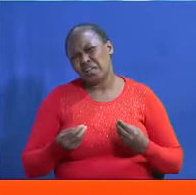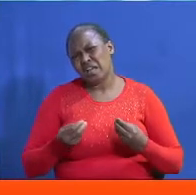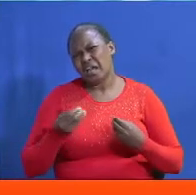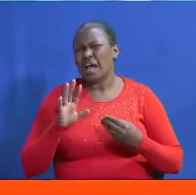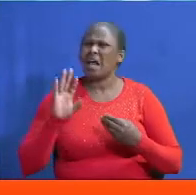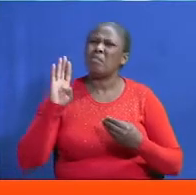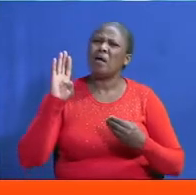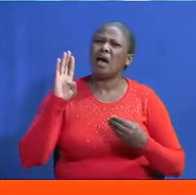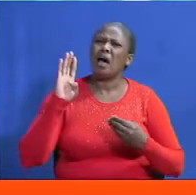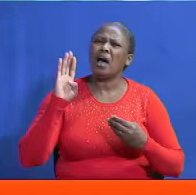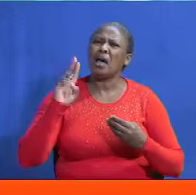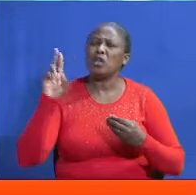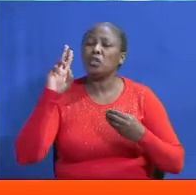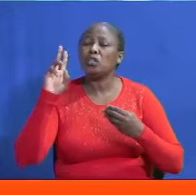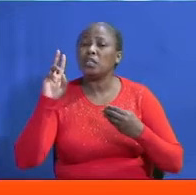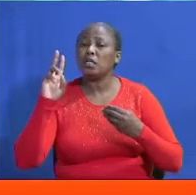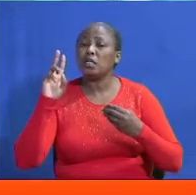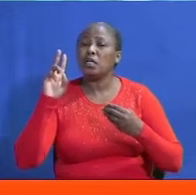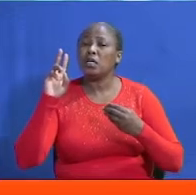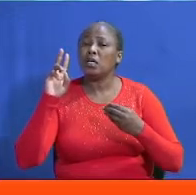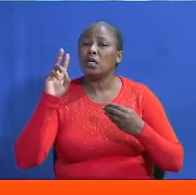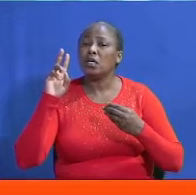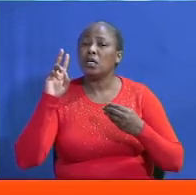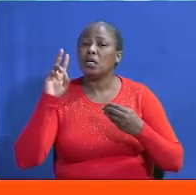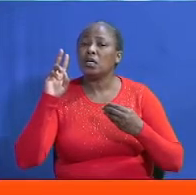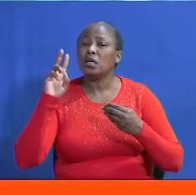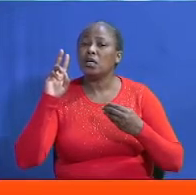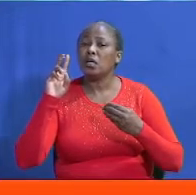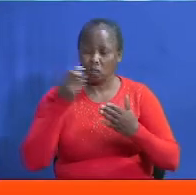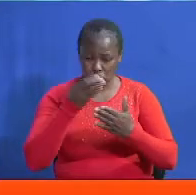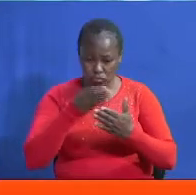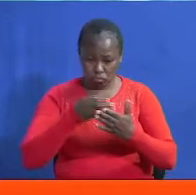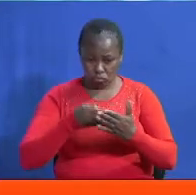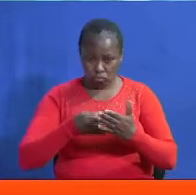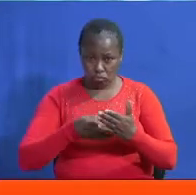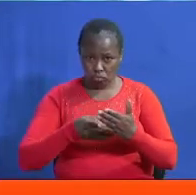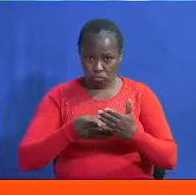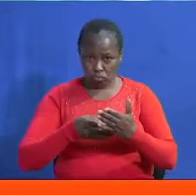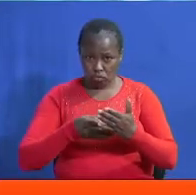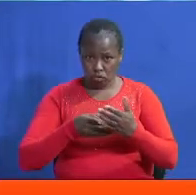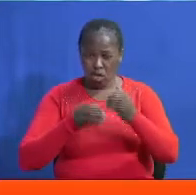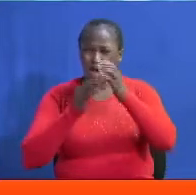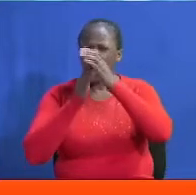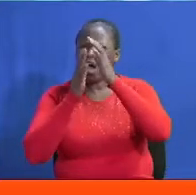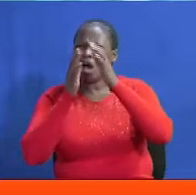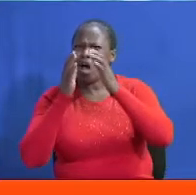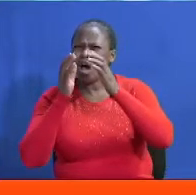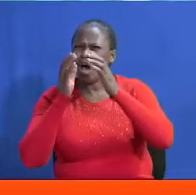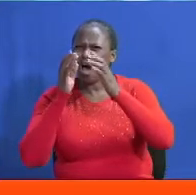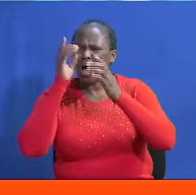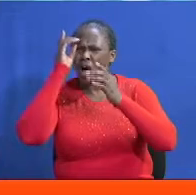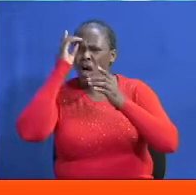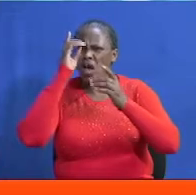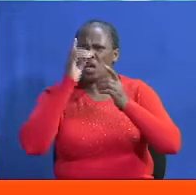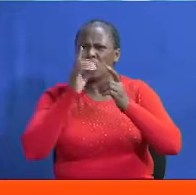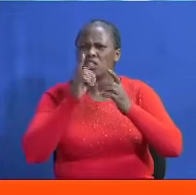by checking this data, the Supreme Court decided mm-hmm. that these elections were not